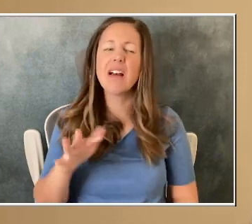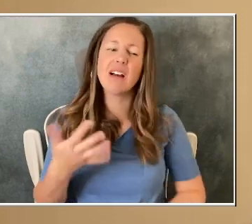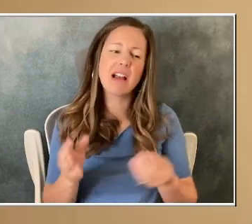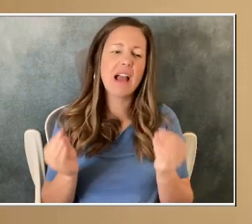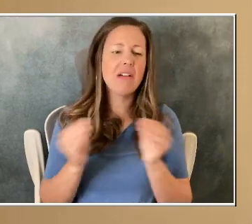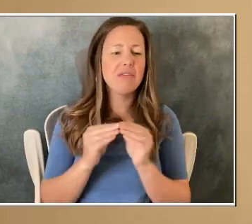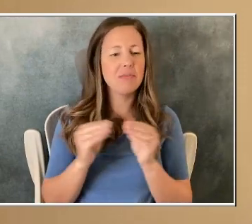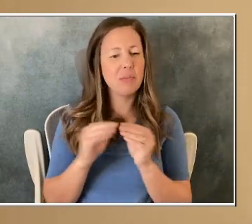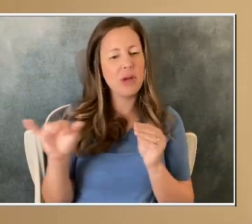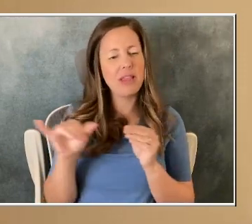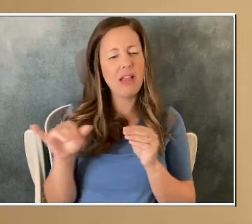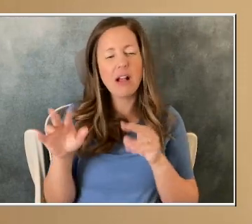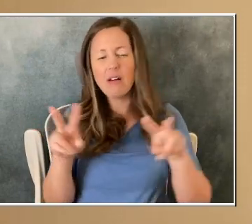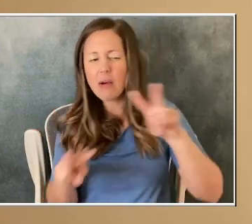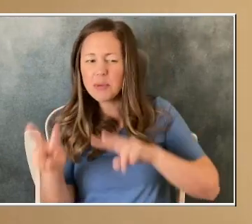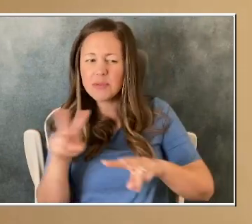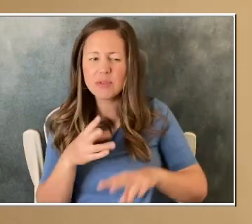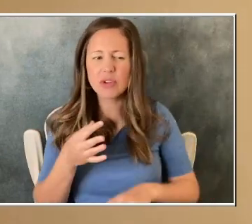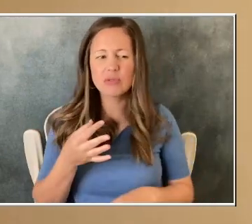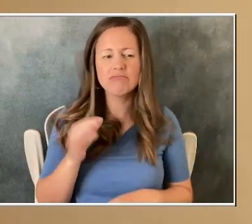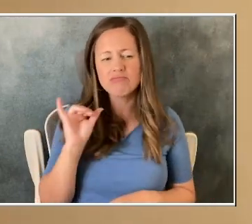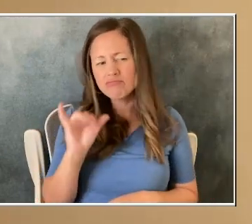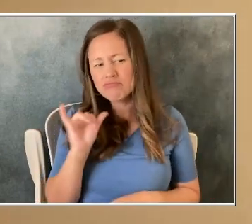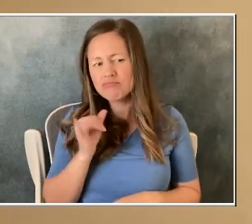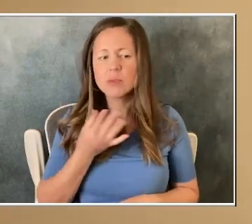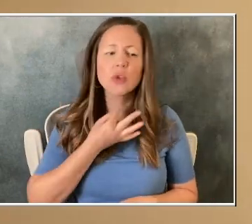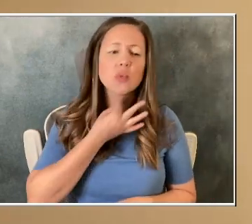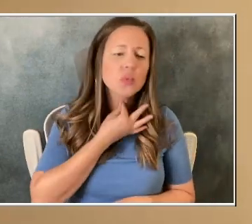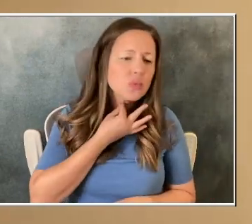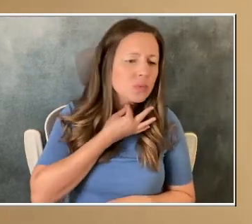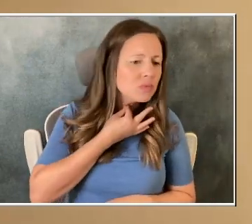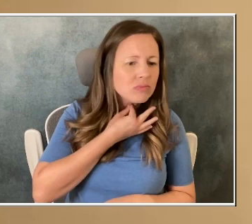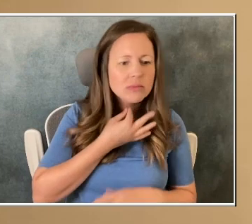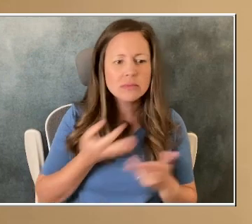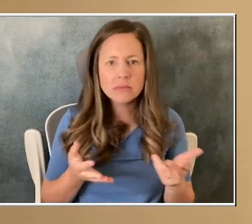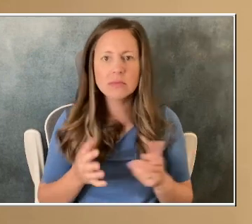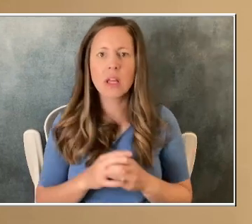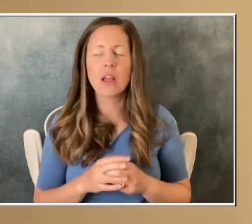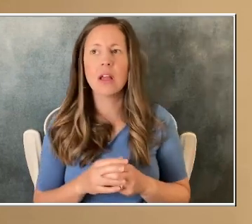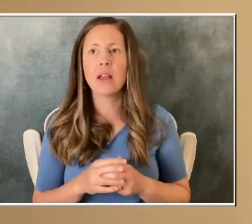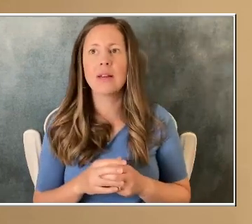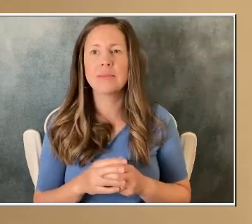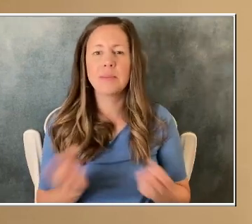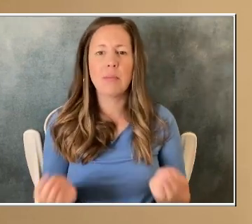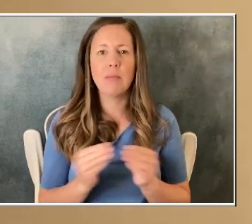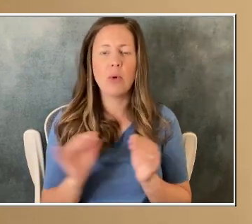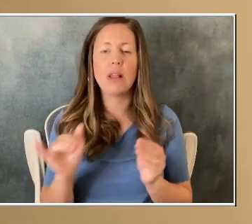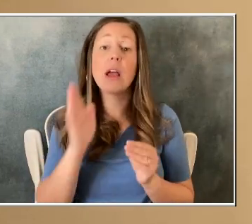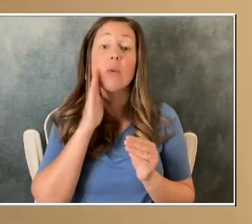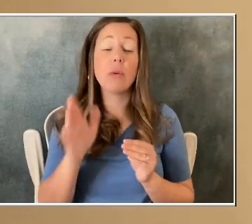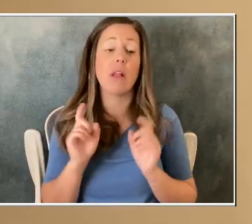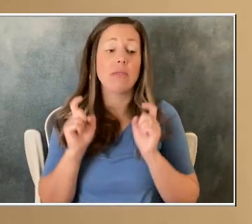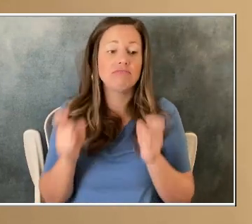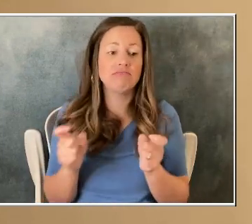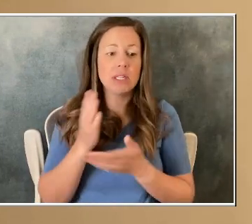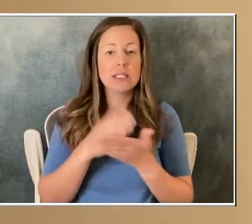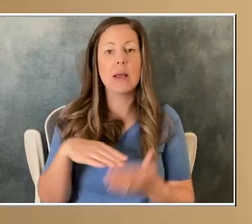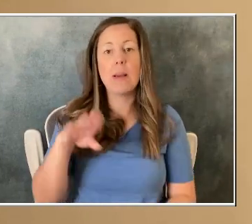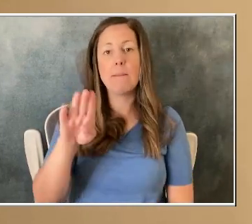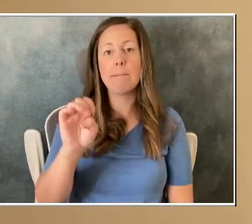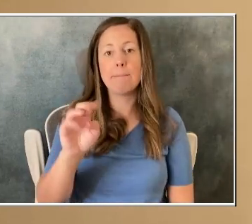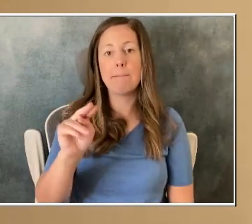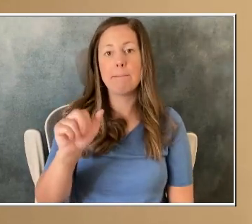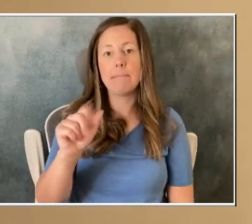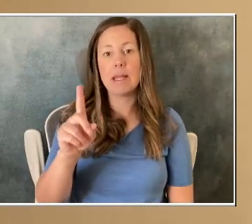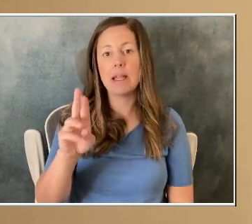observation and curiosity, and it was kind of, we're going to prescribe you some Benadryl and we're going to see